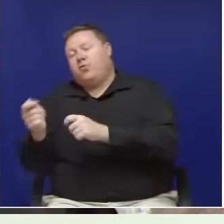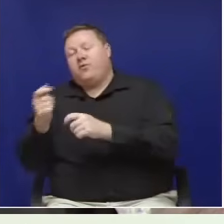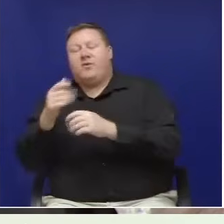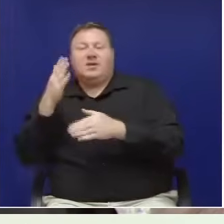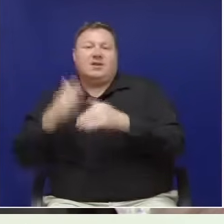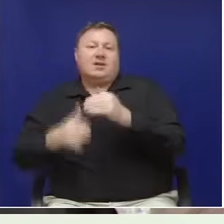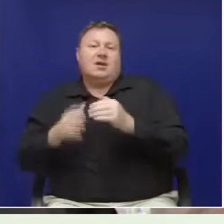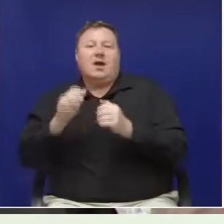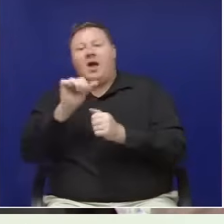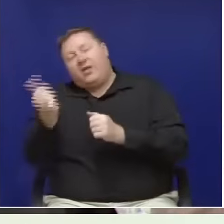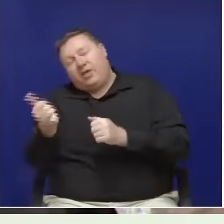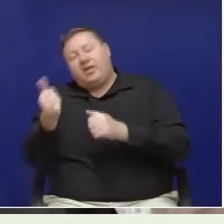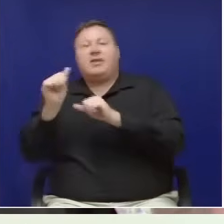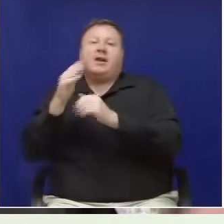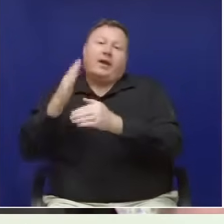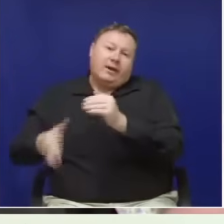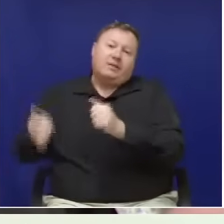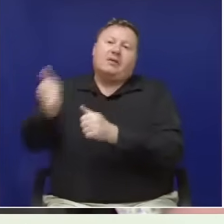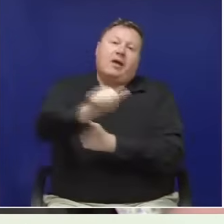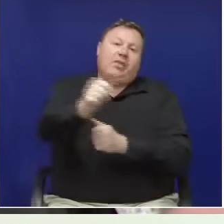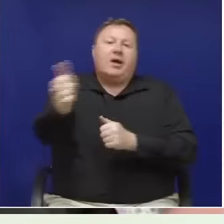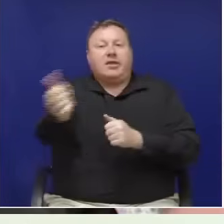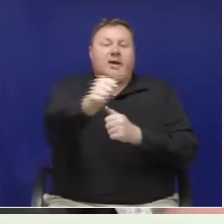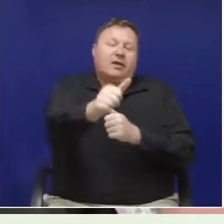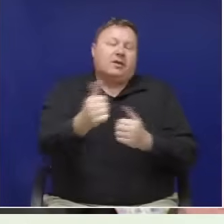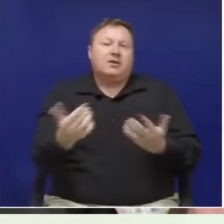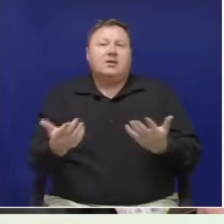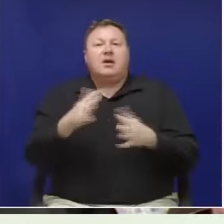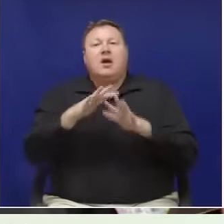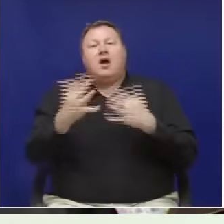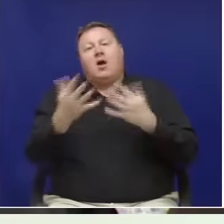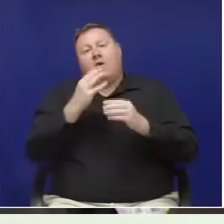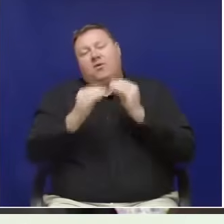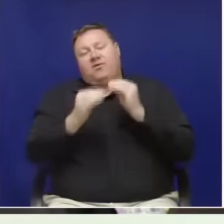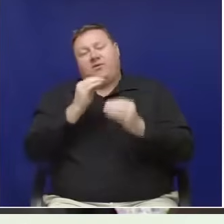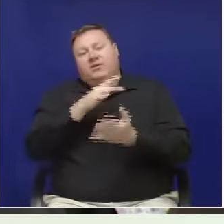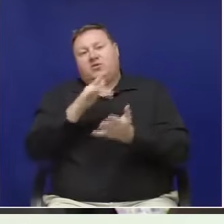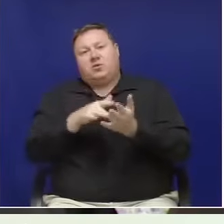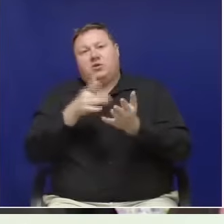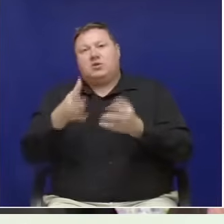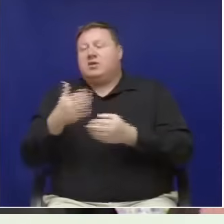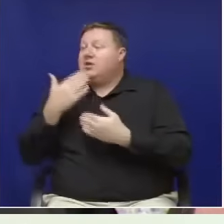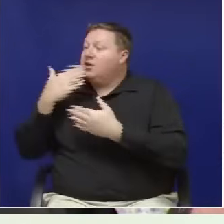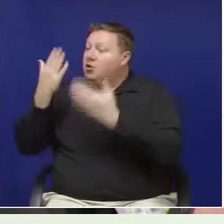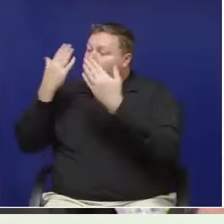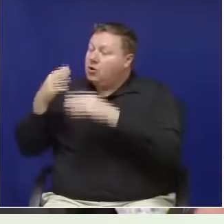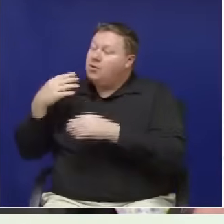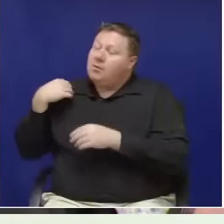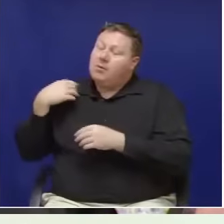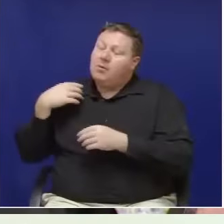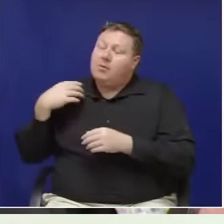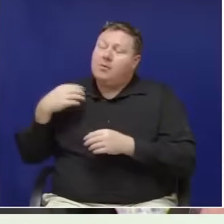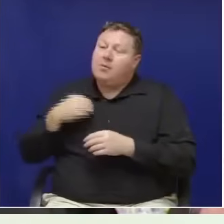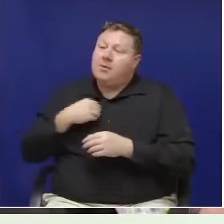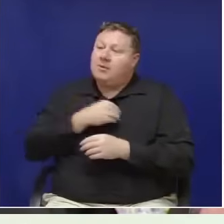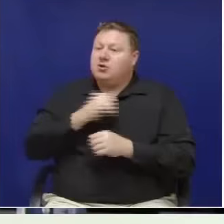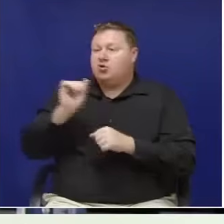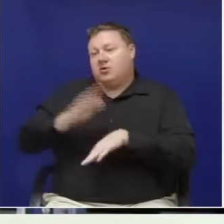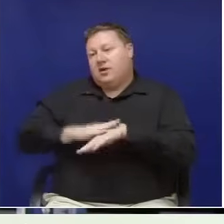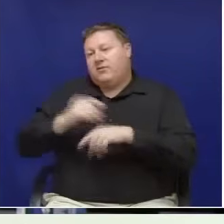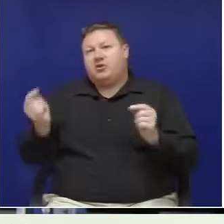So are there plans to retain them within the state? Thank you, Honourable Member. The state is struggling with the Your time legal has now issues. Thank you.